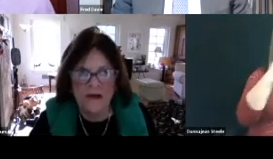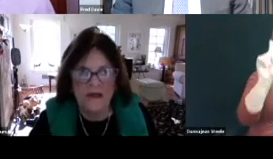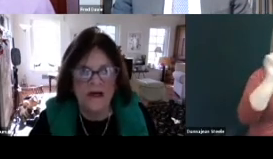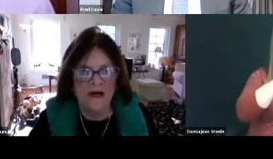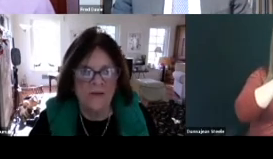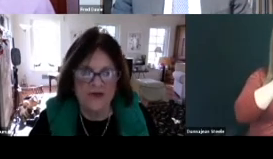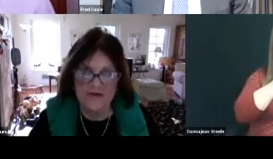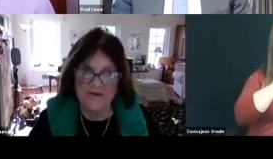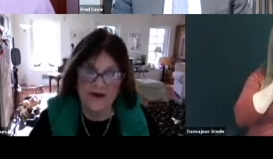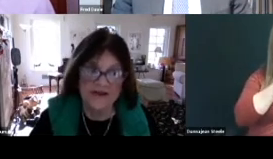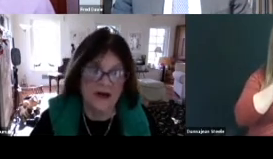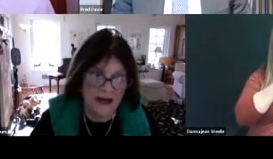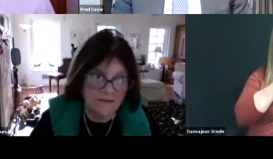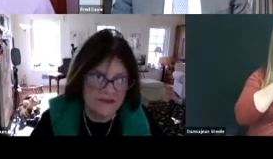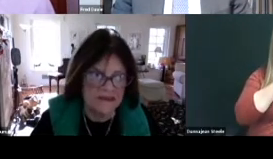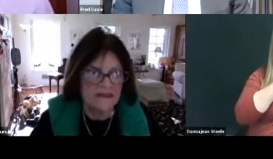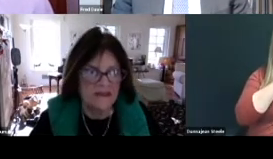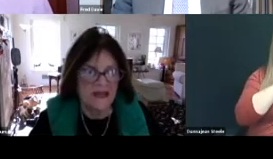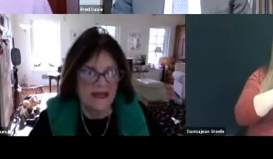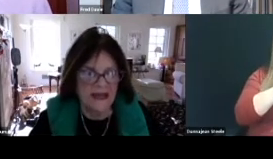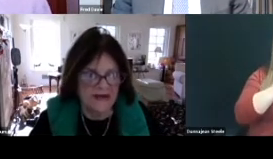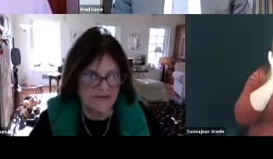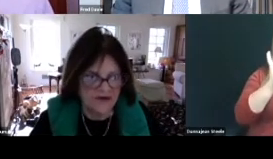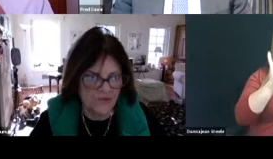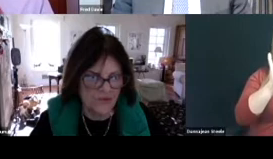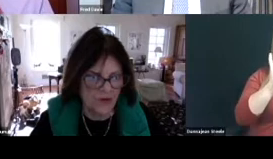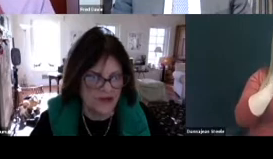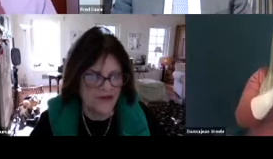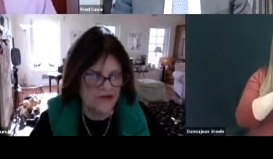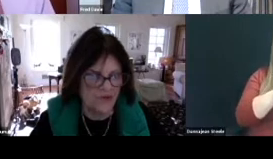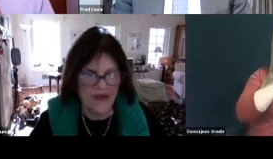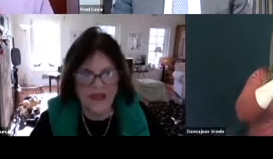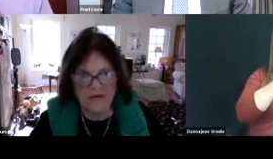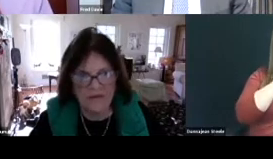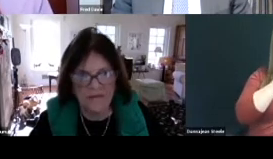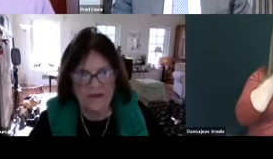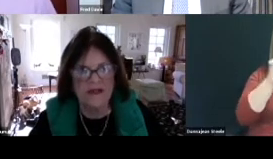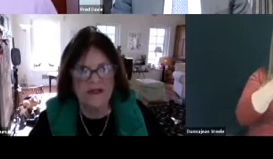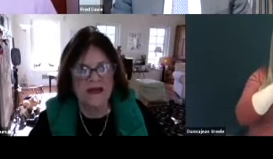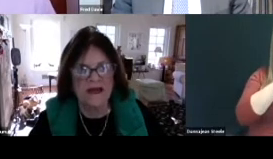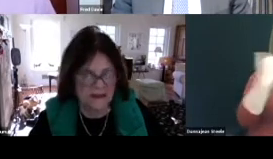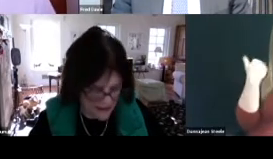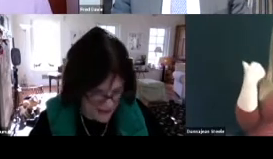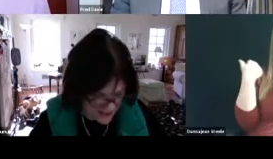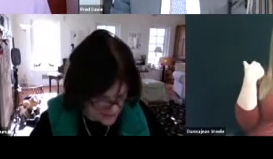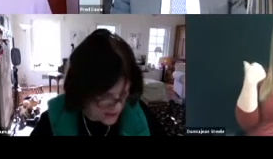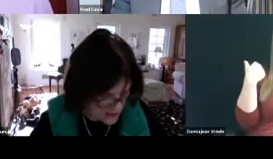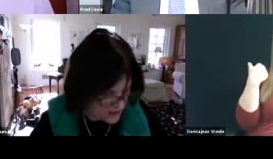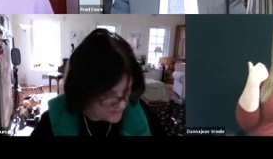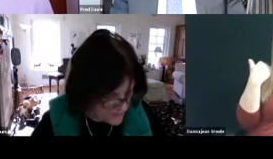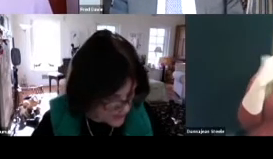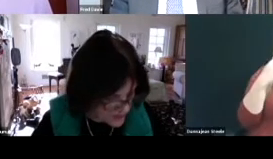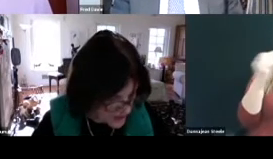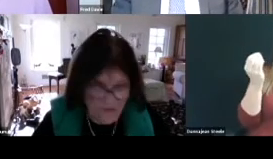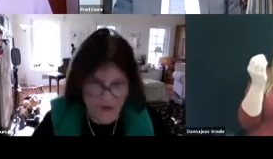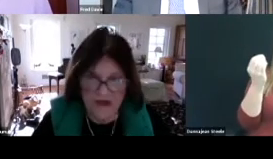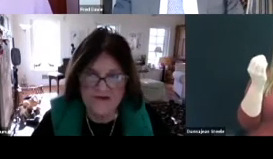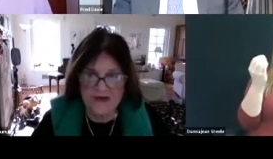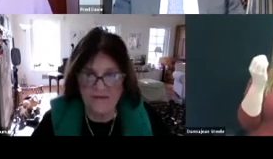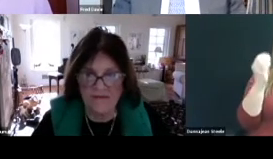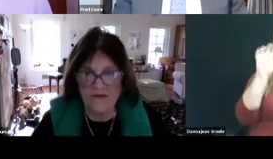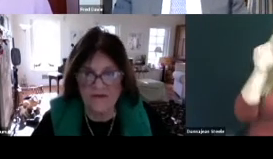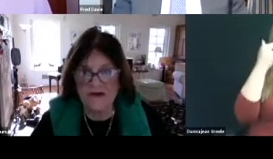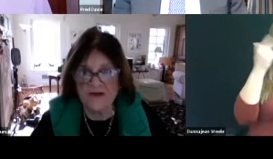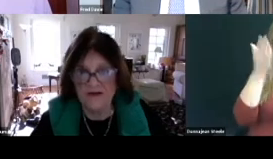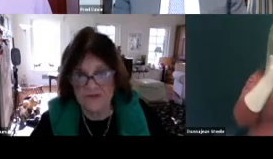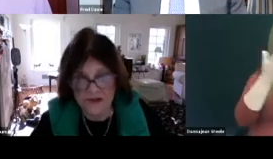report, which is very timely. And this report deals with accountability and governance